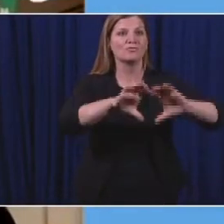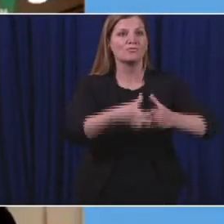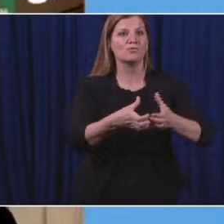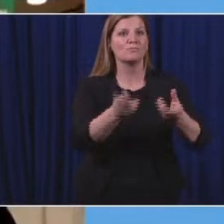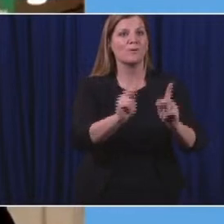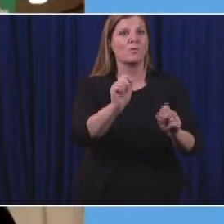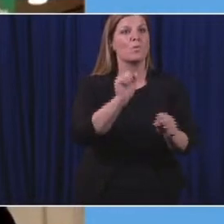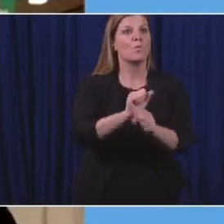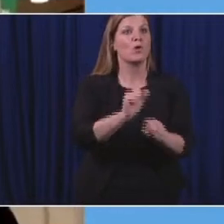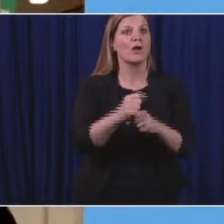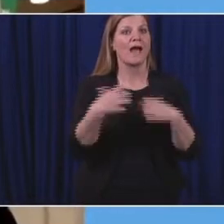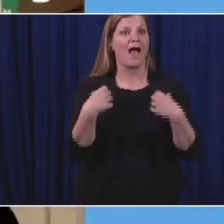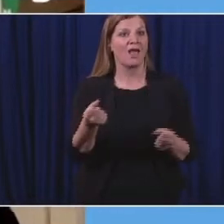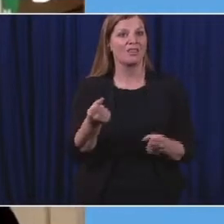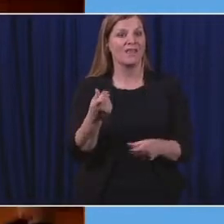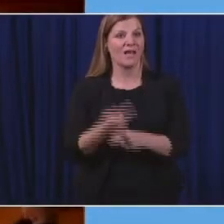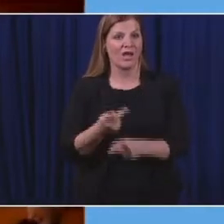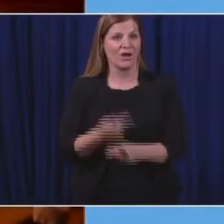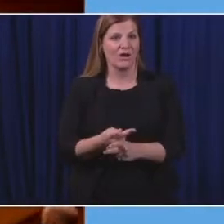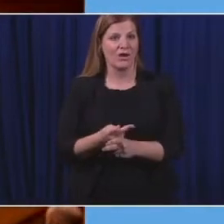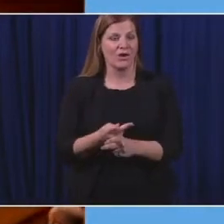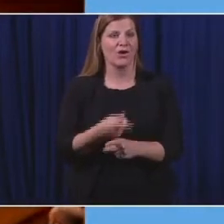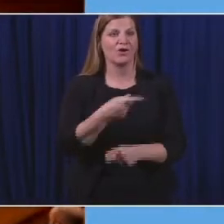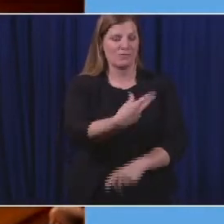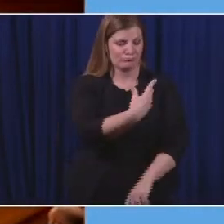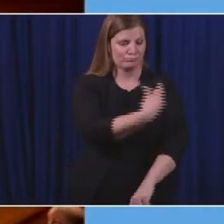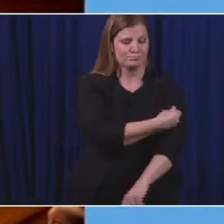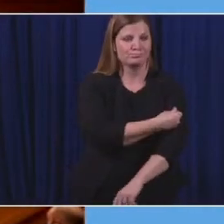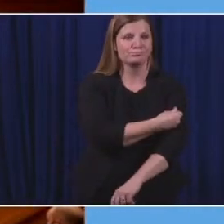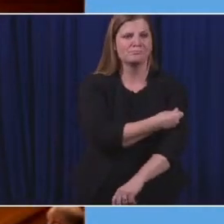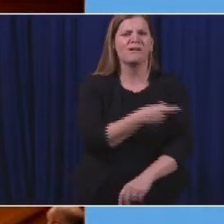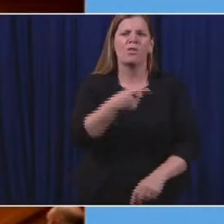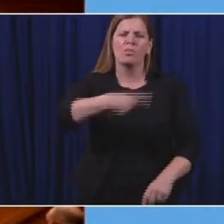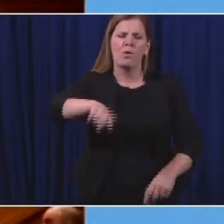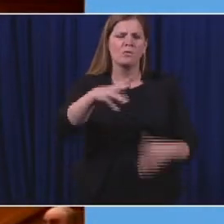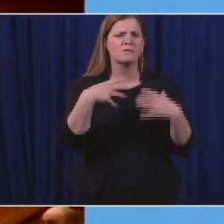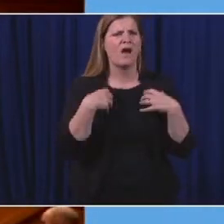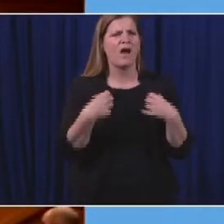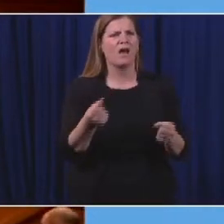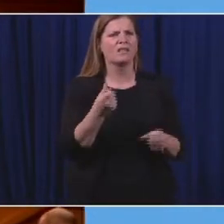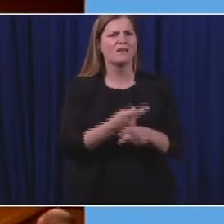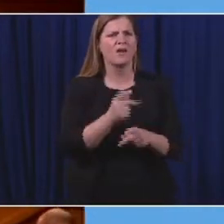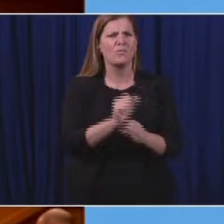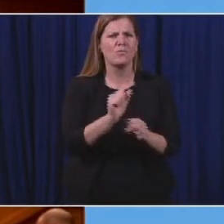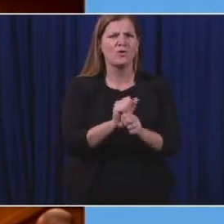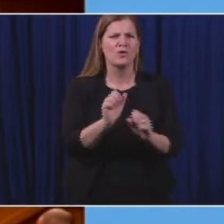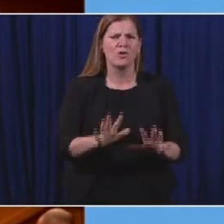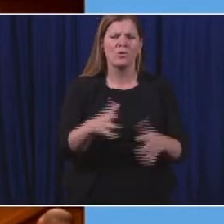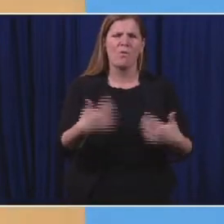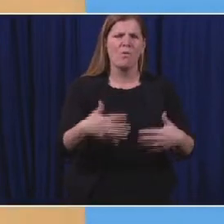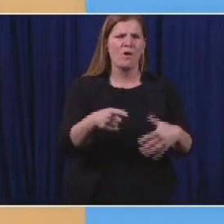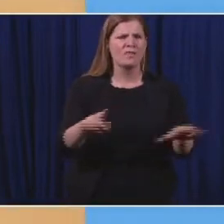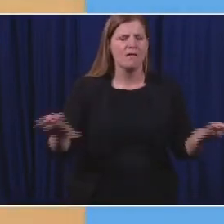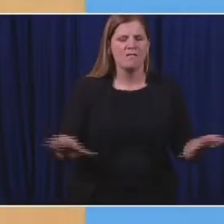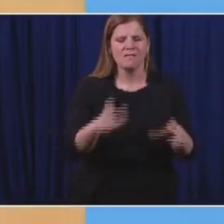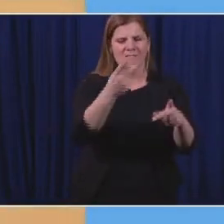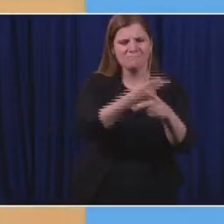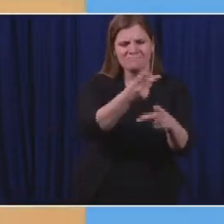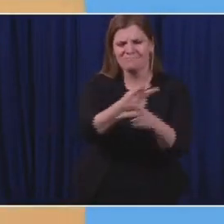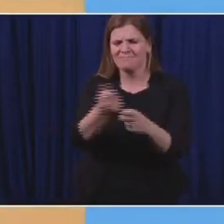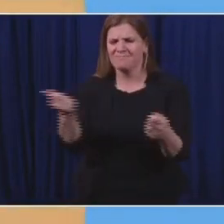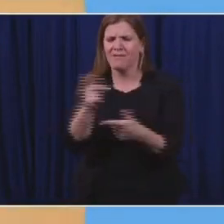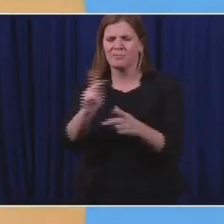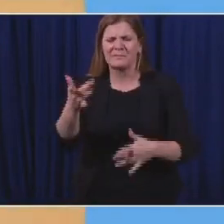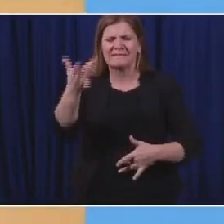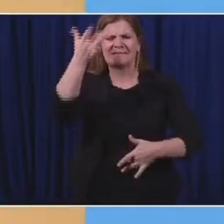healthcare workers have put all they have into caring for their fellow Ohioans who have been stricken with COVID-19.